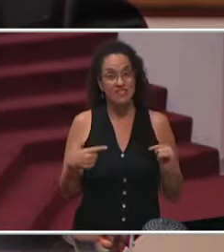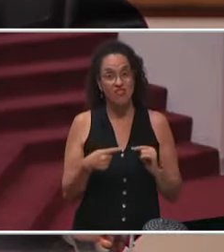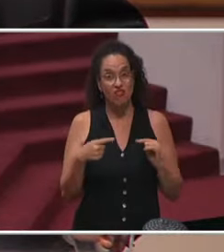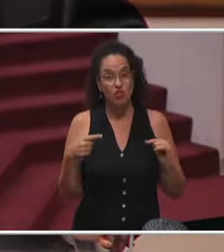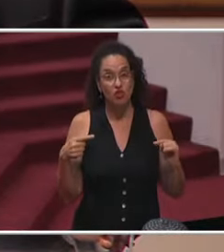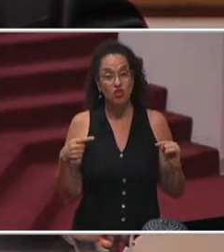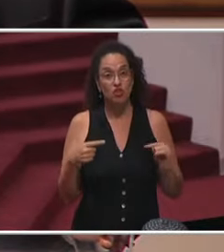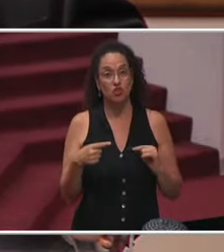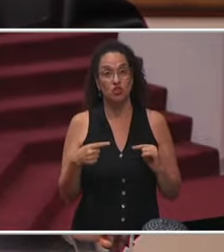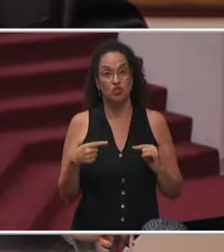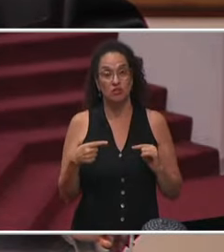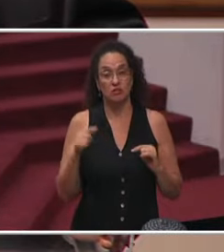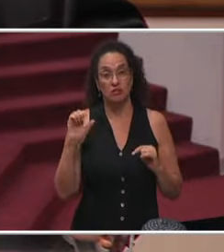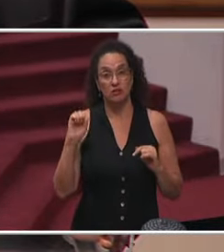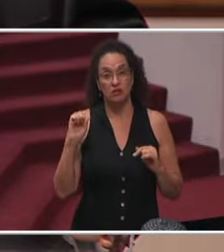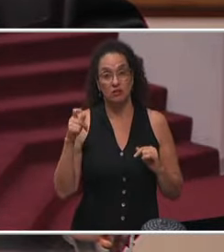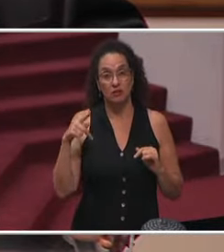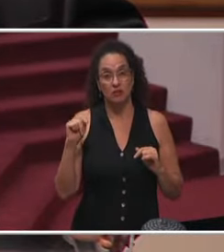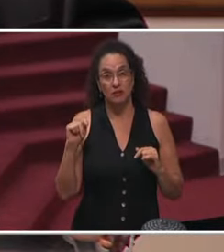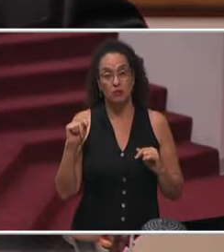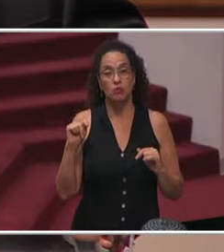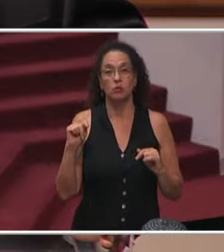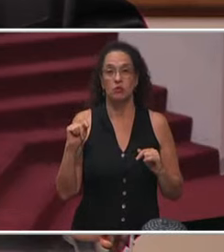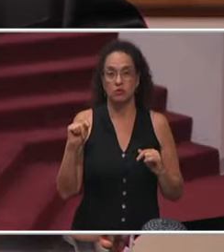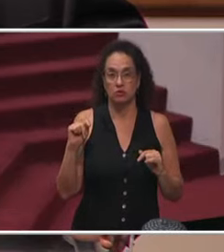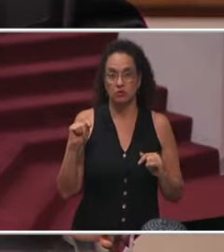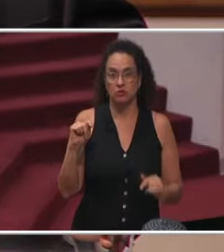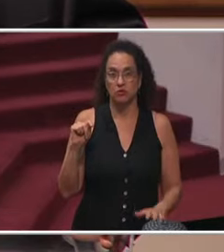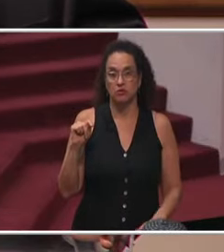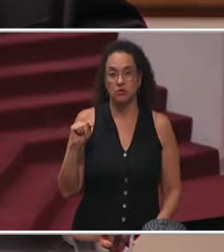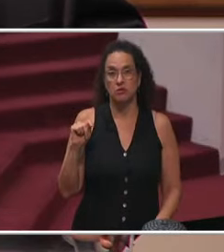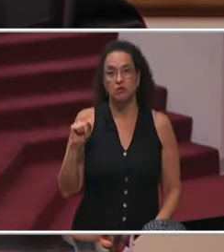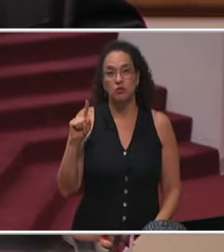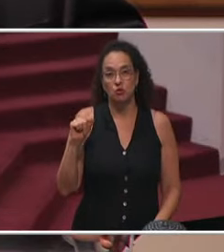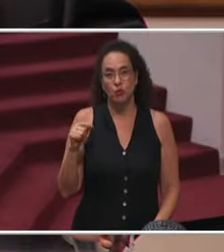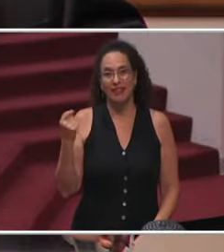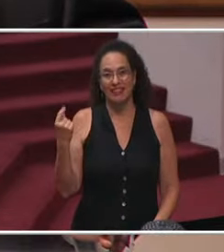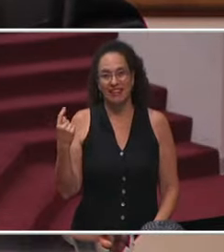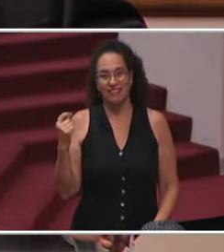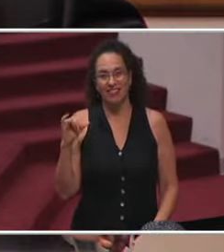And certainly September 2011 was a time of great suffering for this nation.